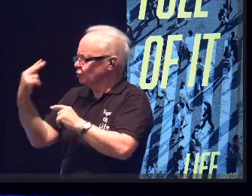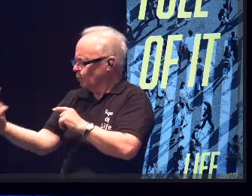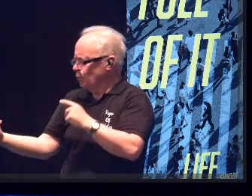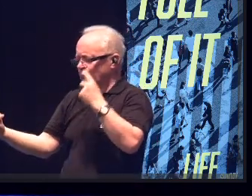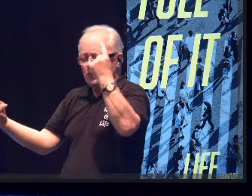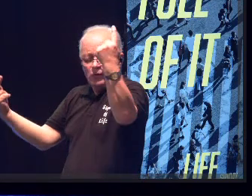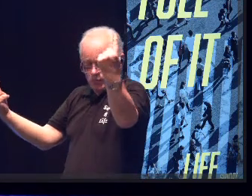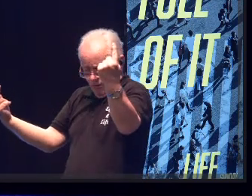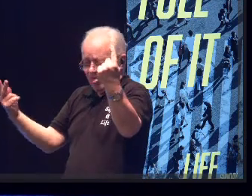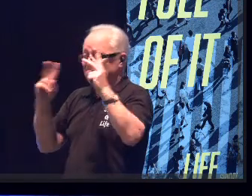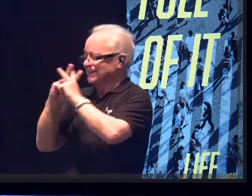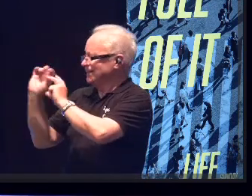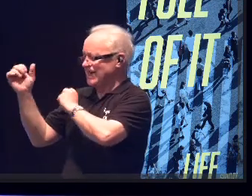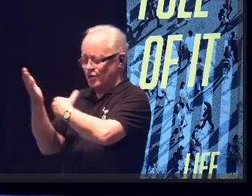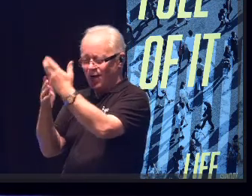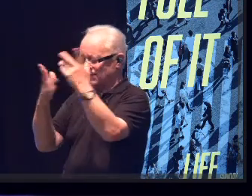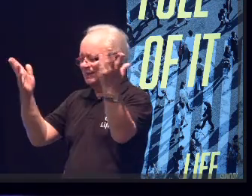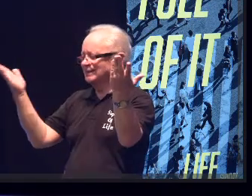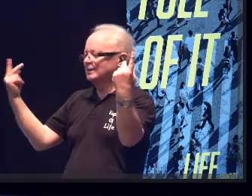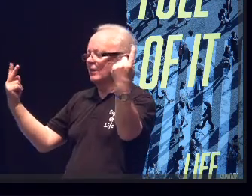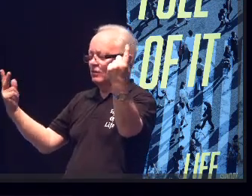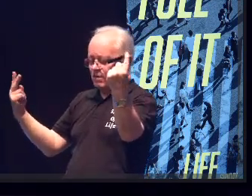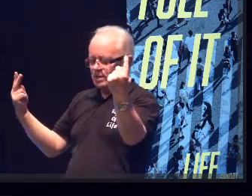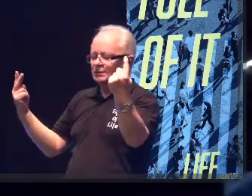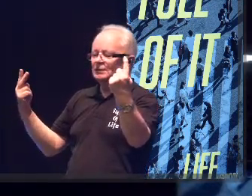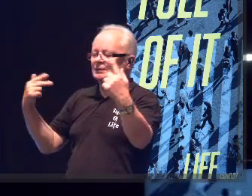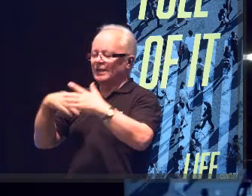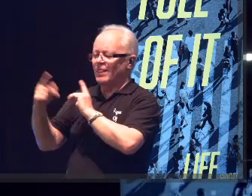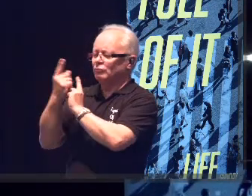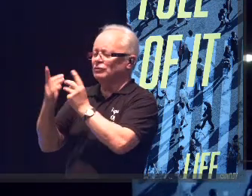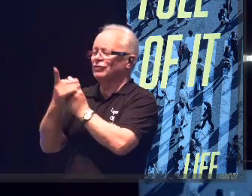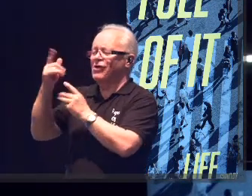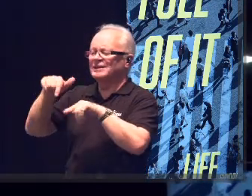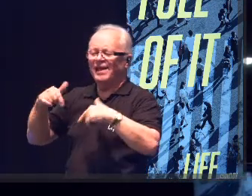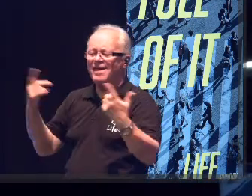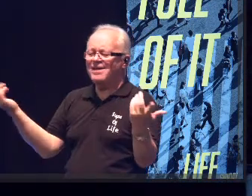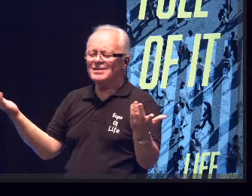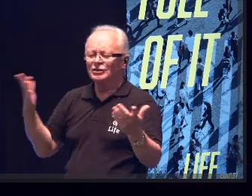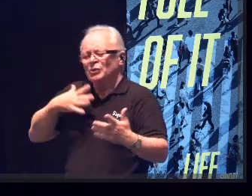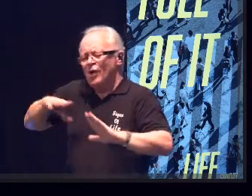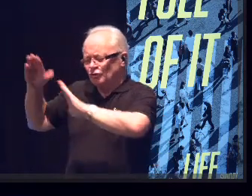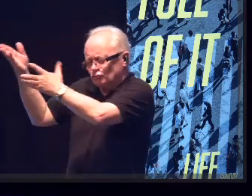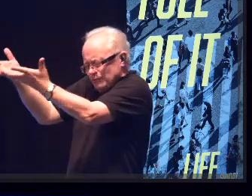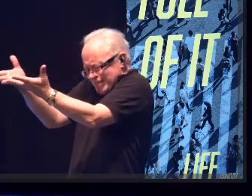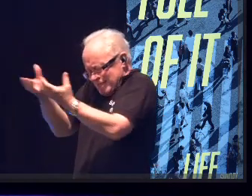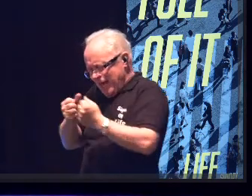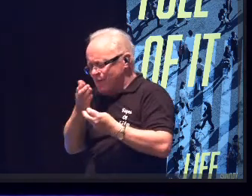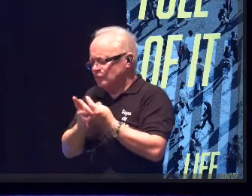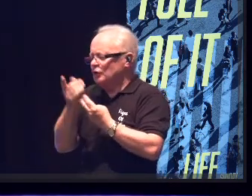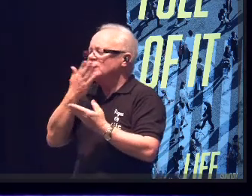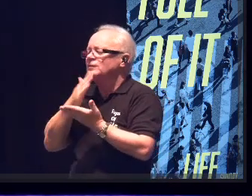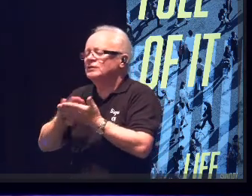you. See your hands. Lovely. Come on, the presence of God is here. Anybody else want to receive God's forgiveness this